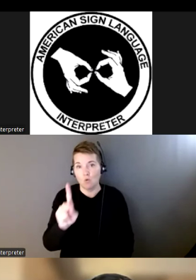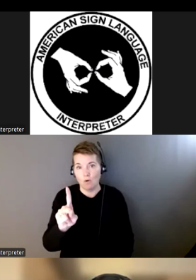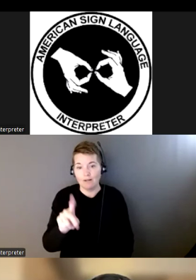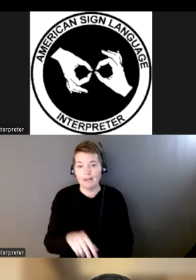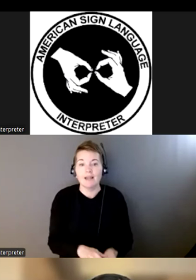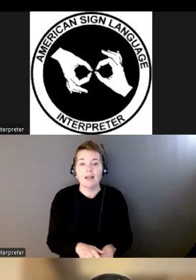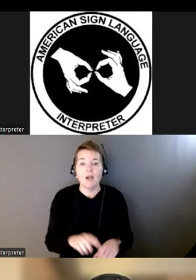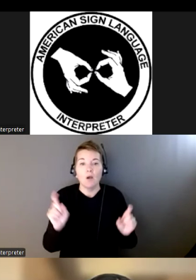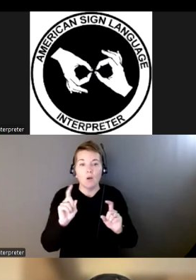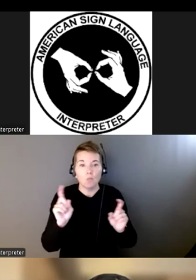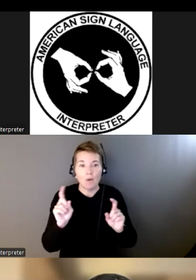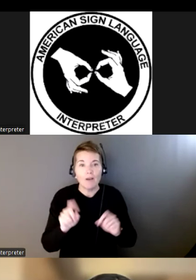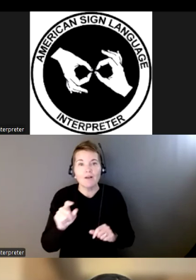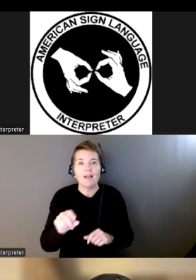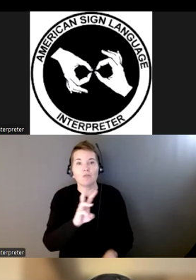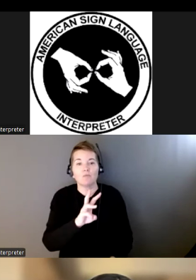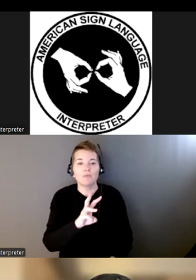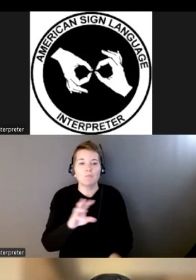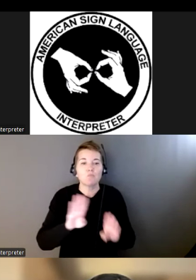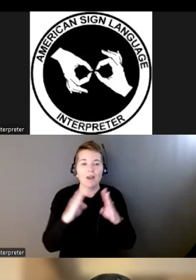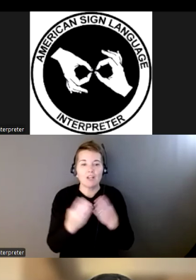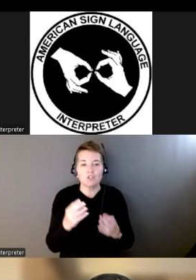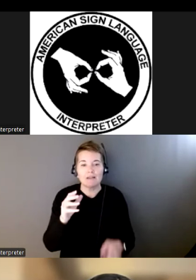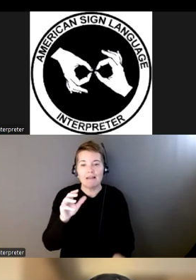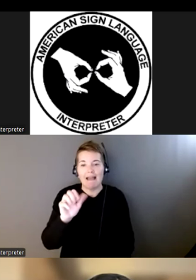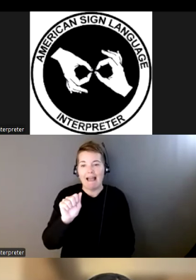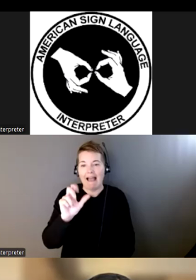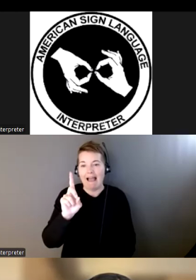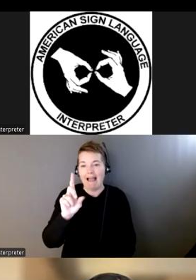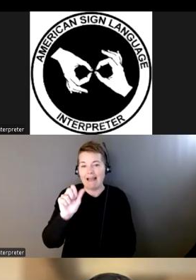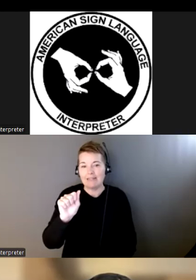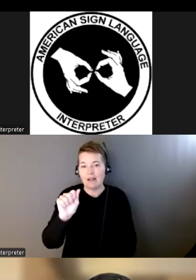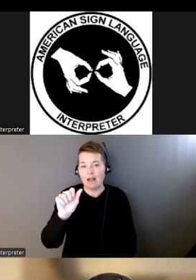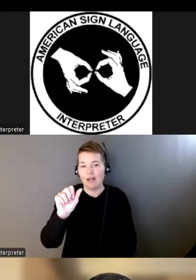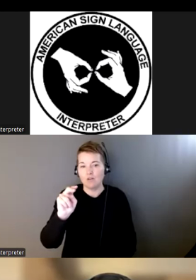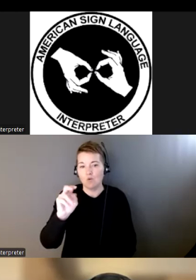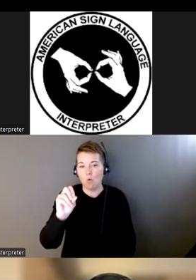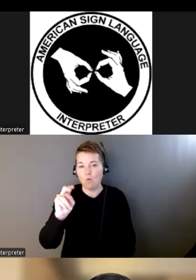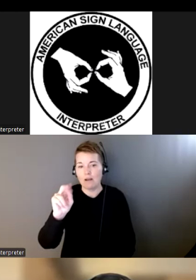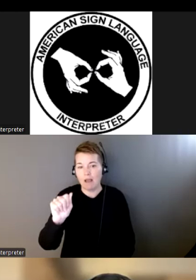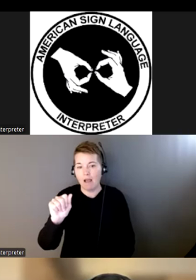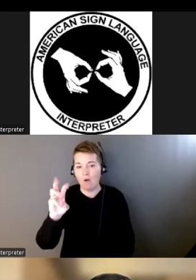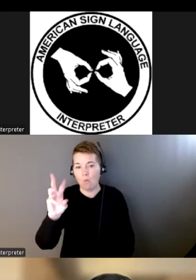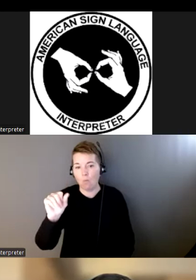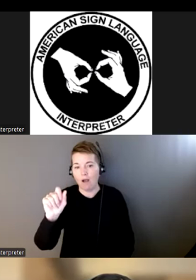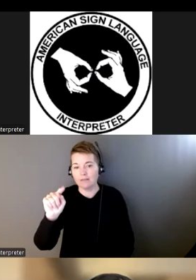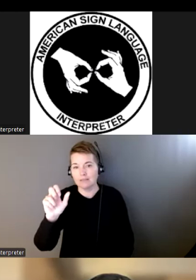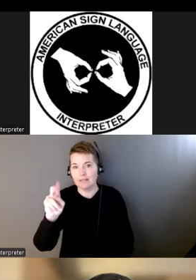Nona Westina branch, because this specific library reopened with a new